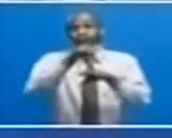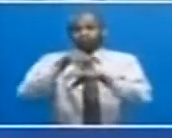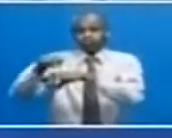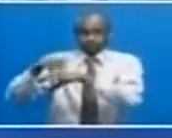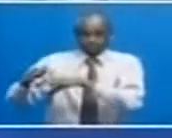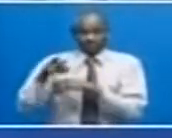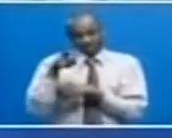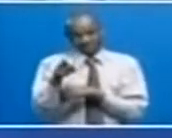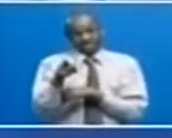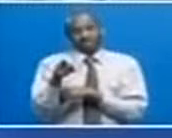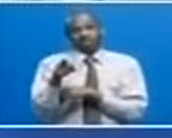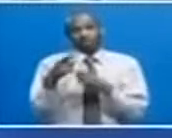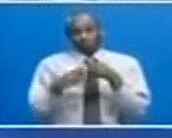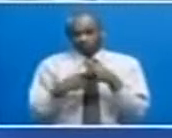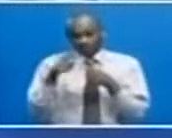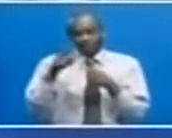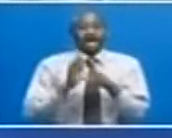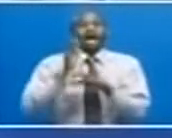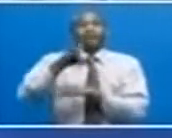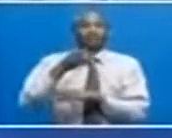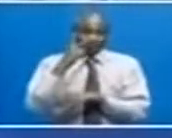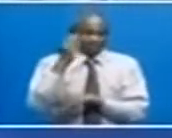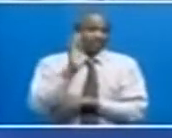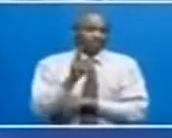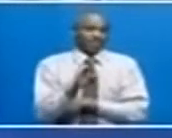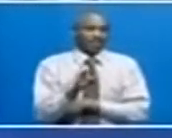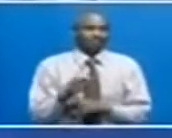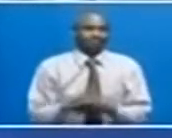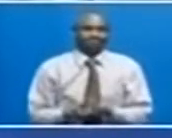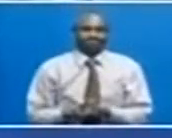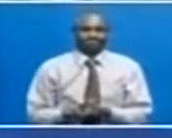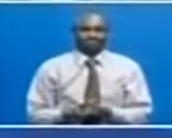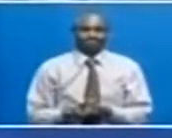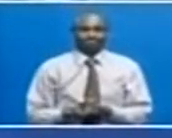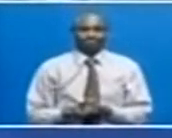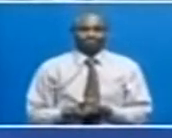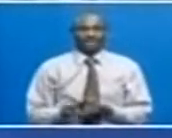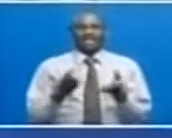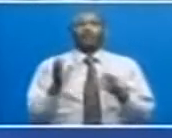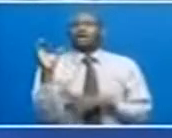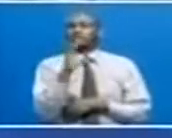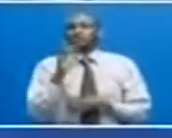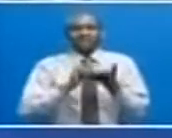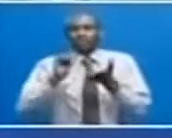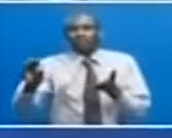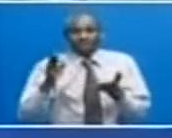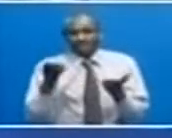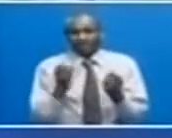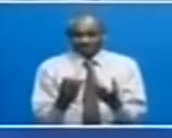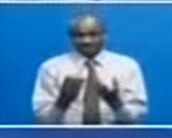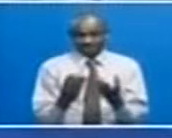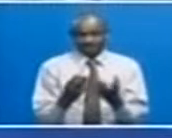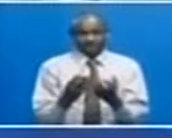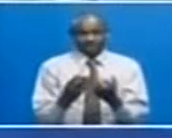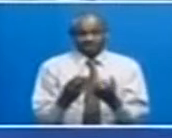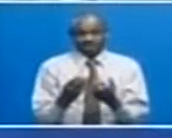for the half year to June was in excess of 20 billion shillings. Yes. And in terms of customer deposits on Mshwari?